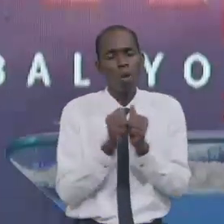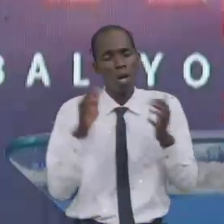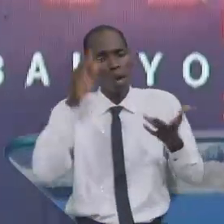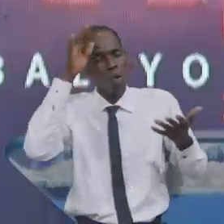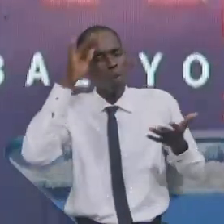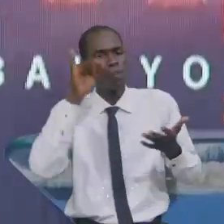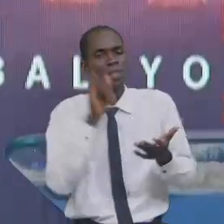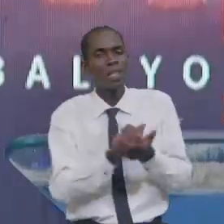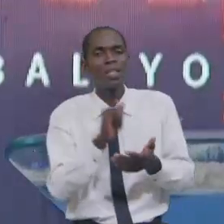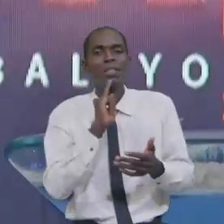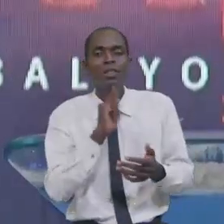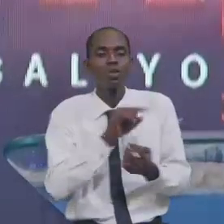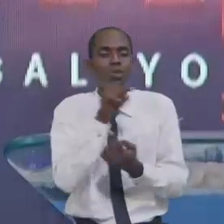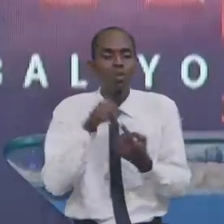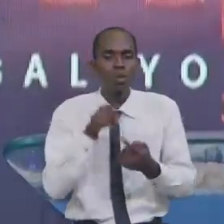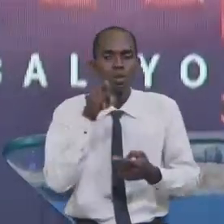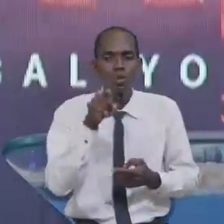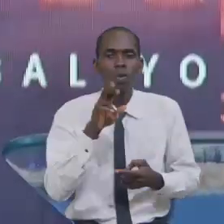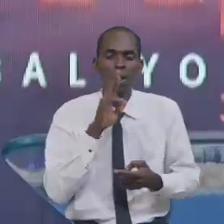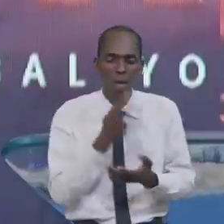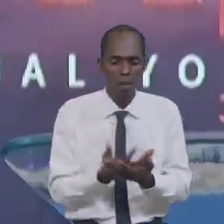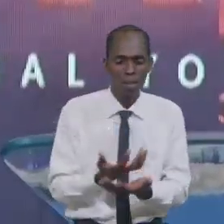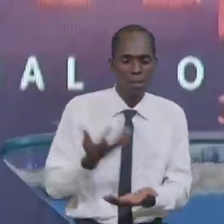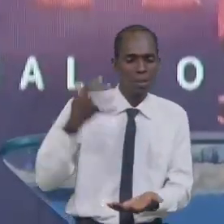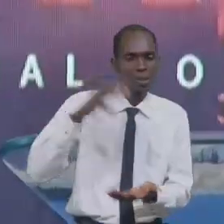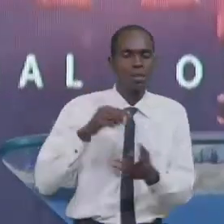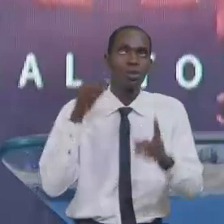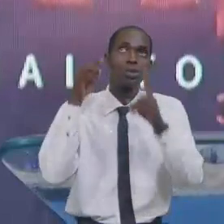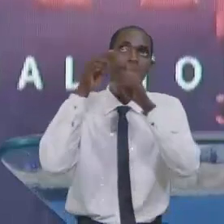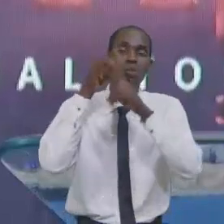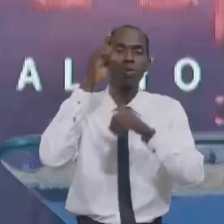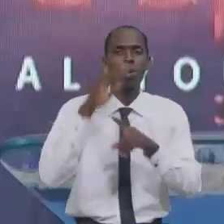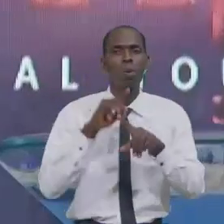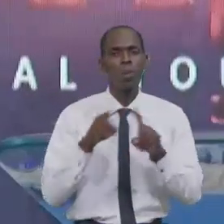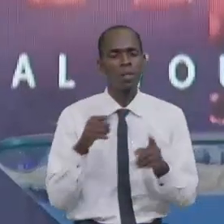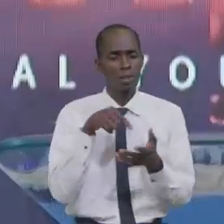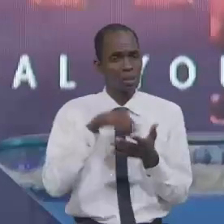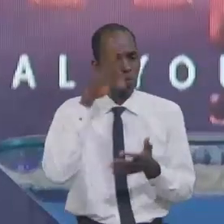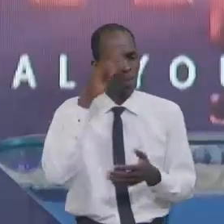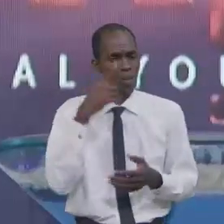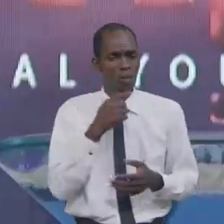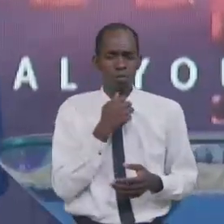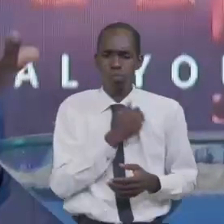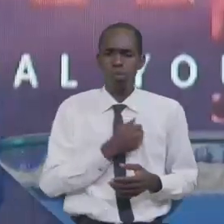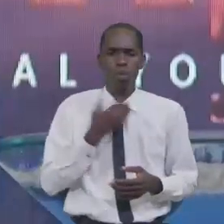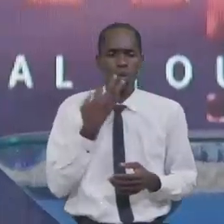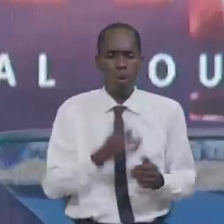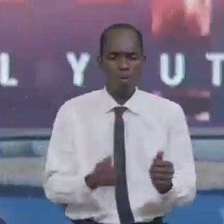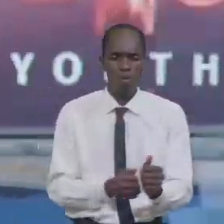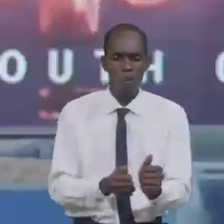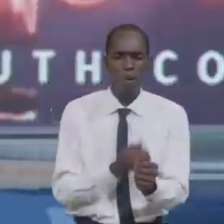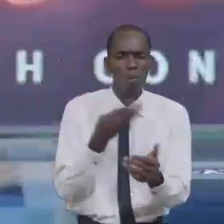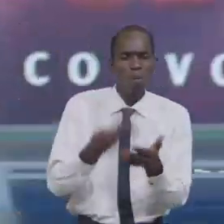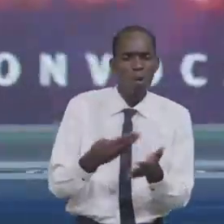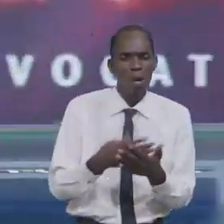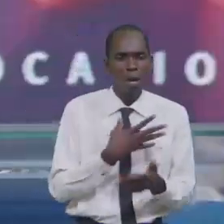rich towards God. But this man, the regret of pursuing money and materialism, and God